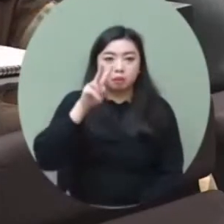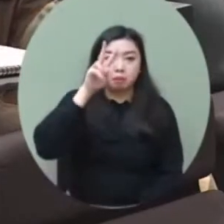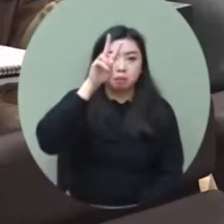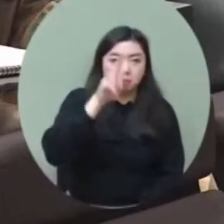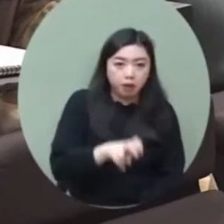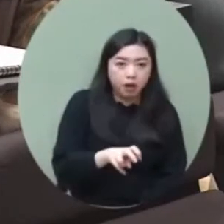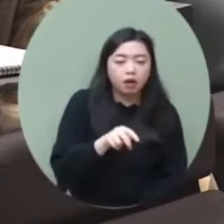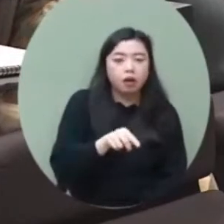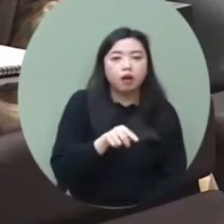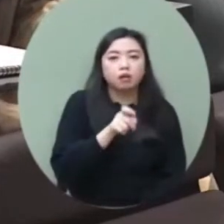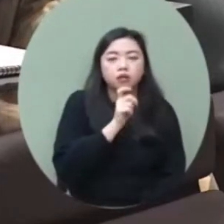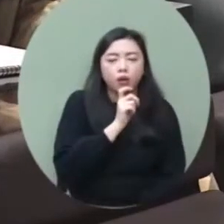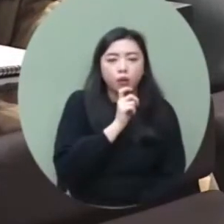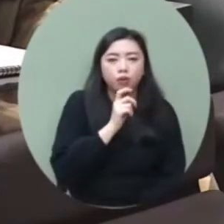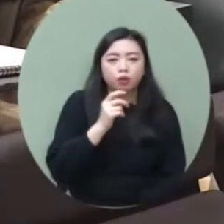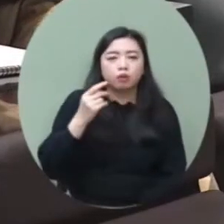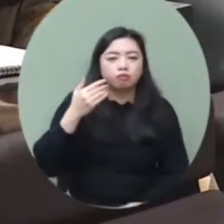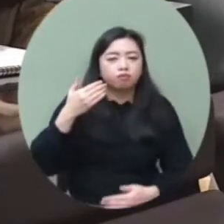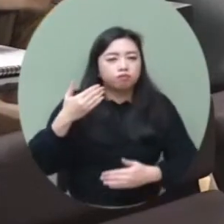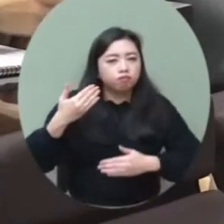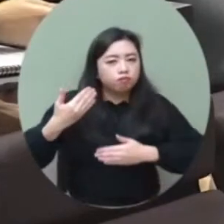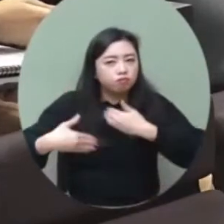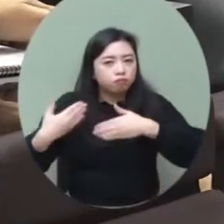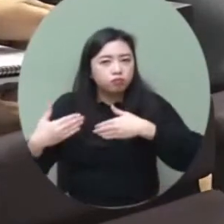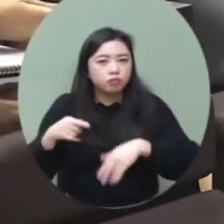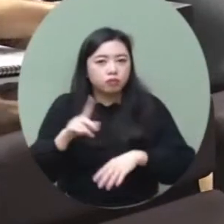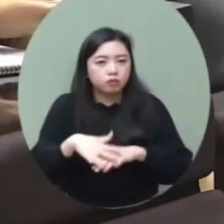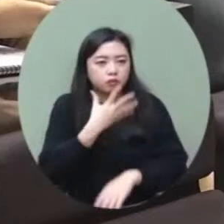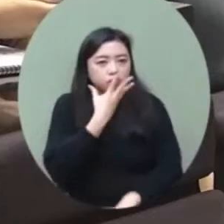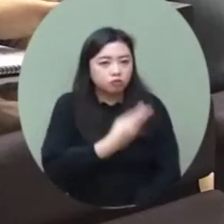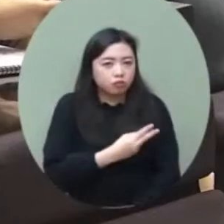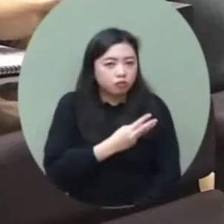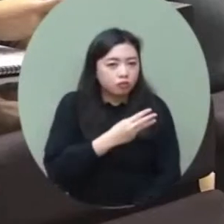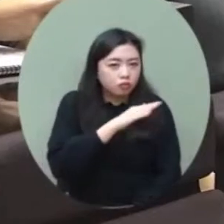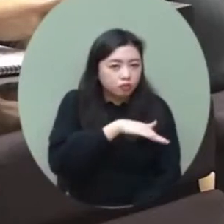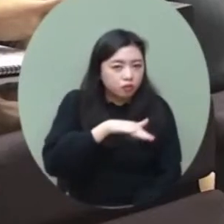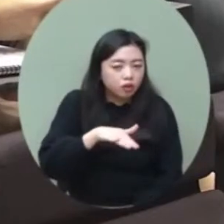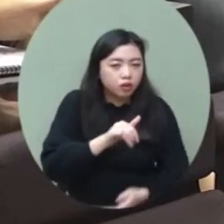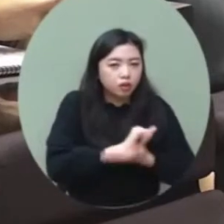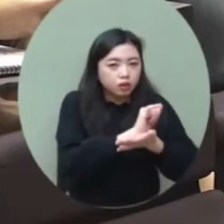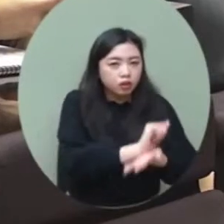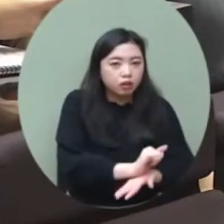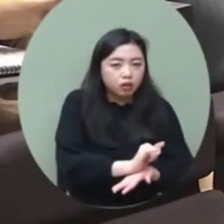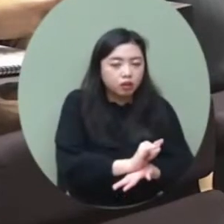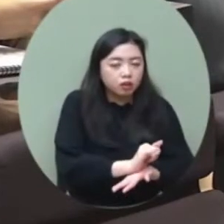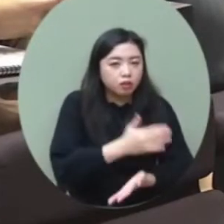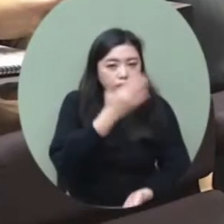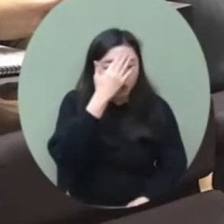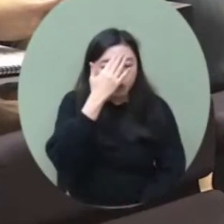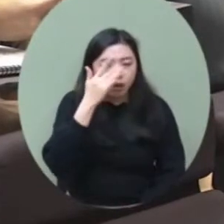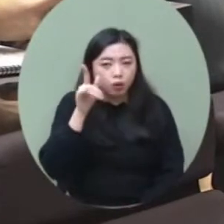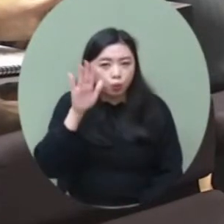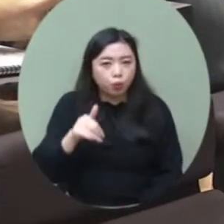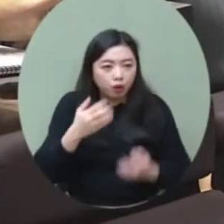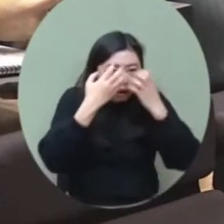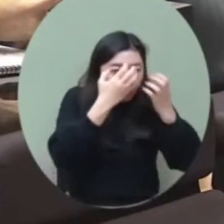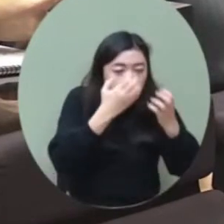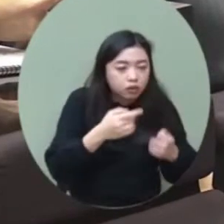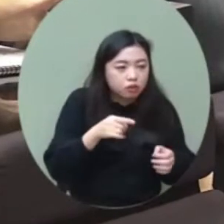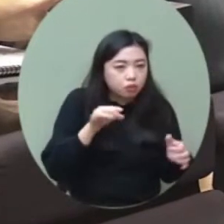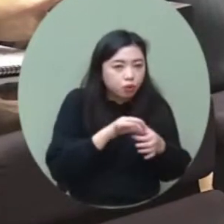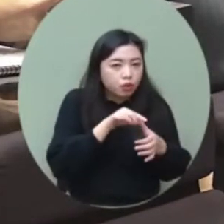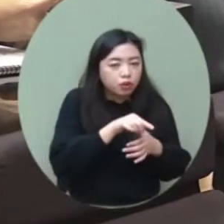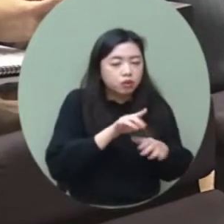So given this discovery, For younger patients admitted